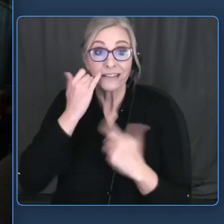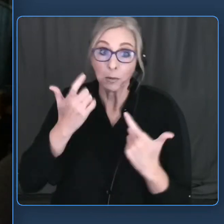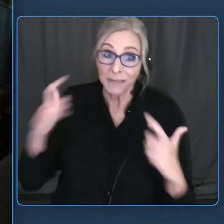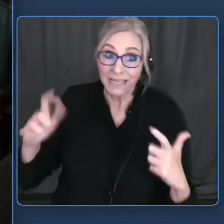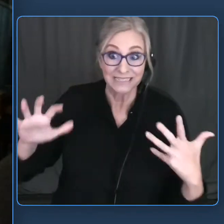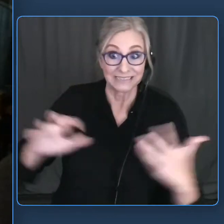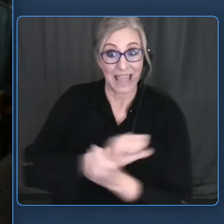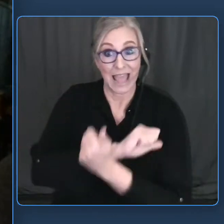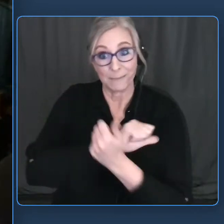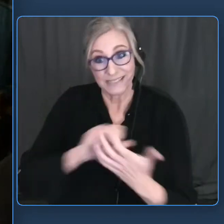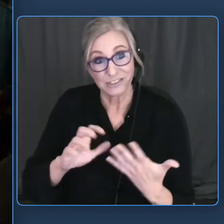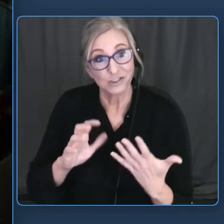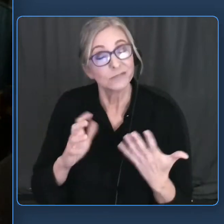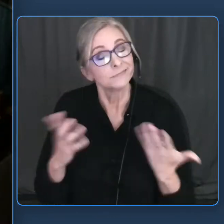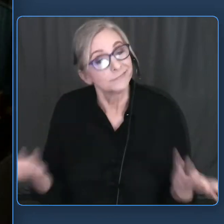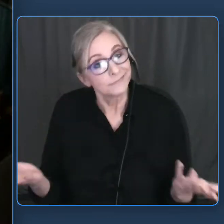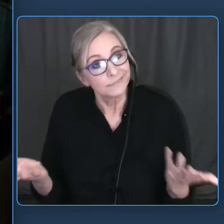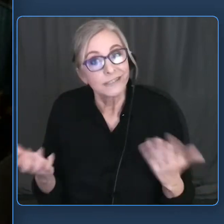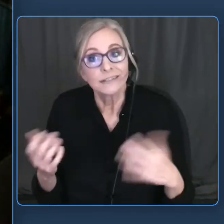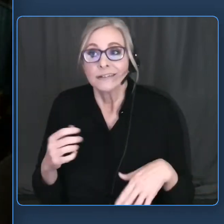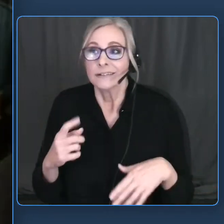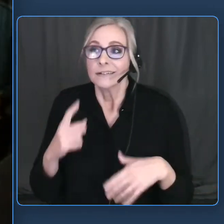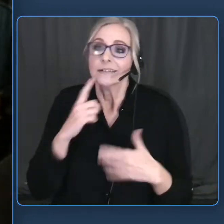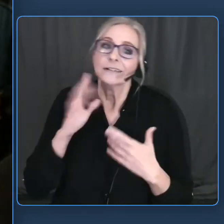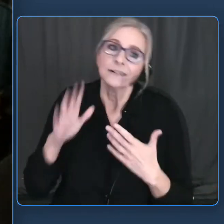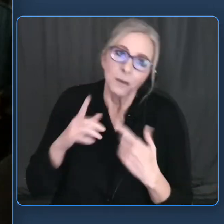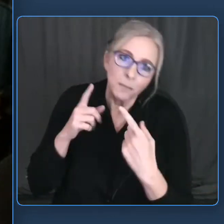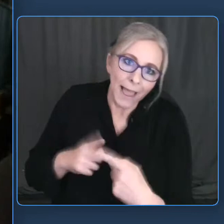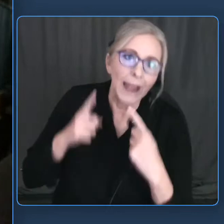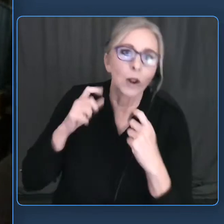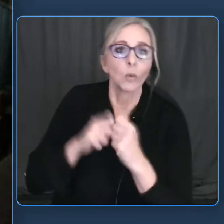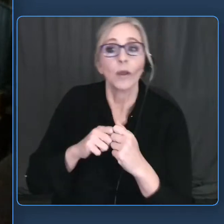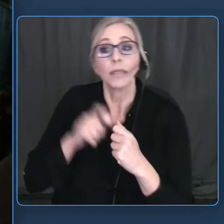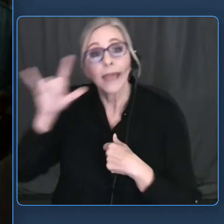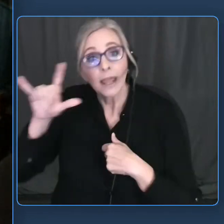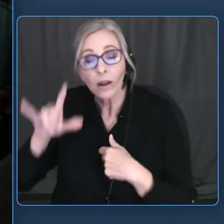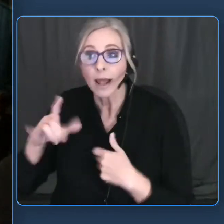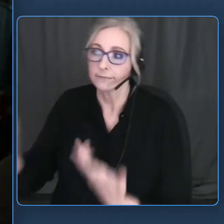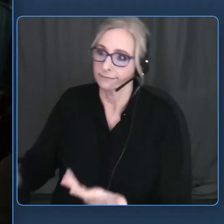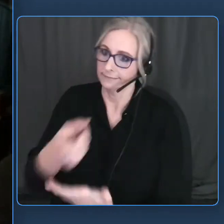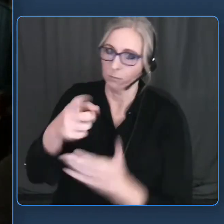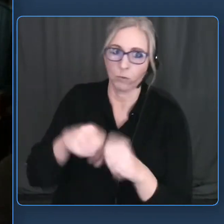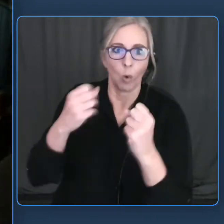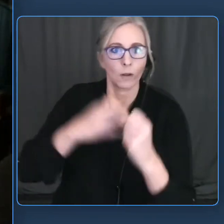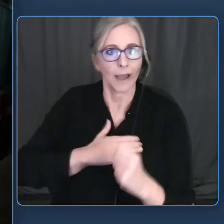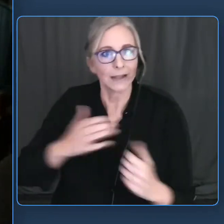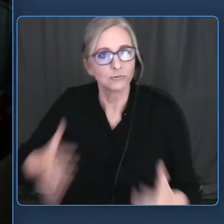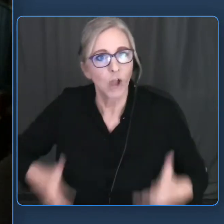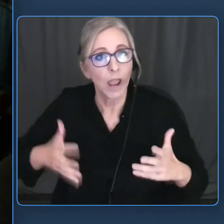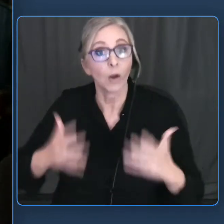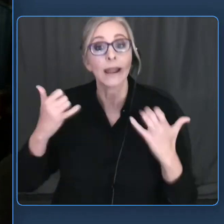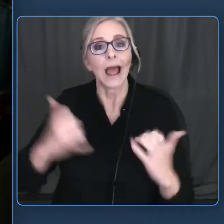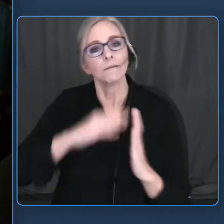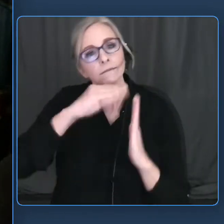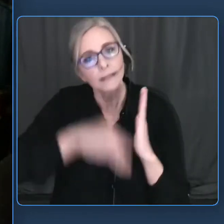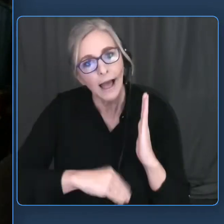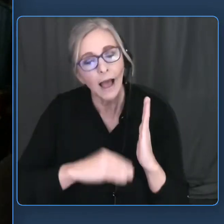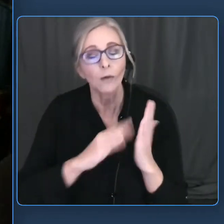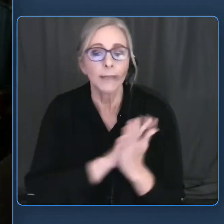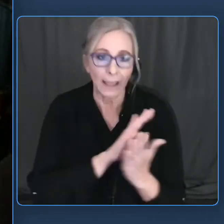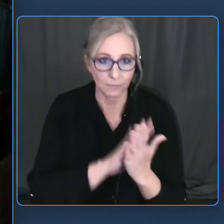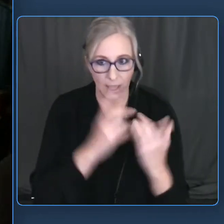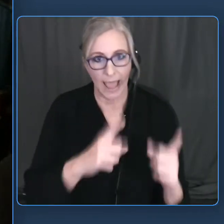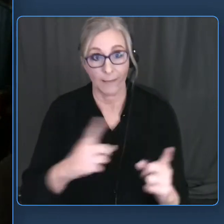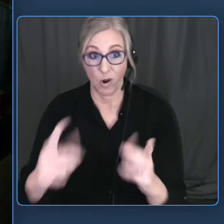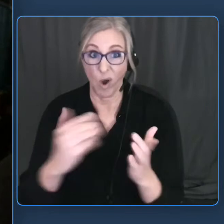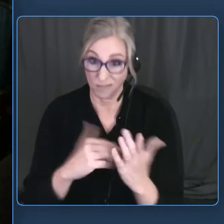major problem, then you're gonna have to have the battle with the airline. Now they make you fill out a questionnaire, because this has